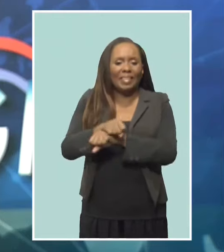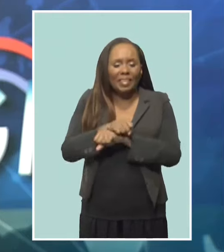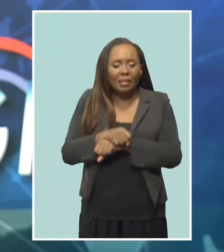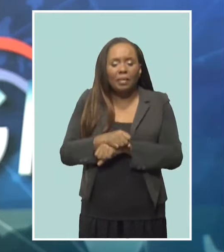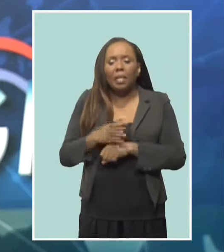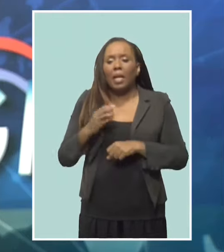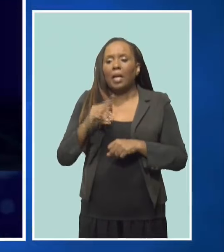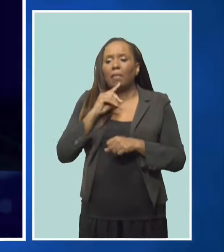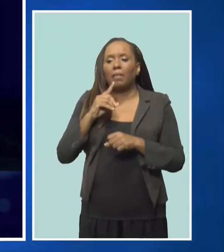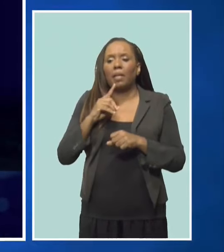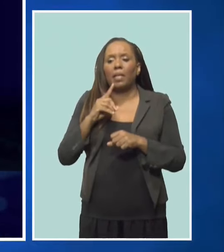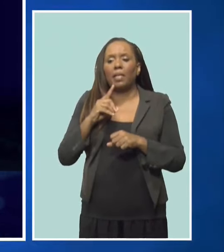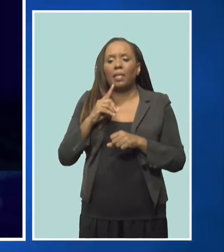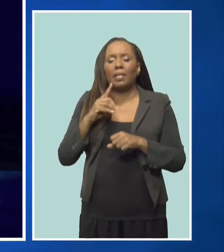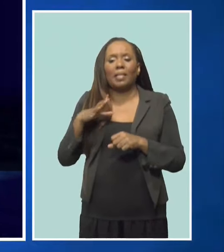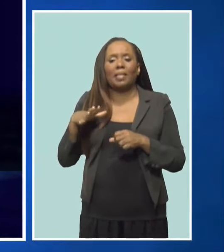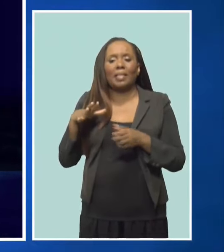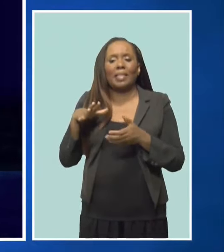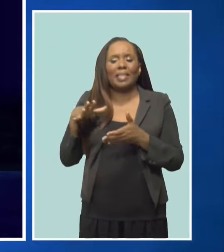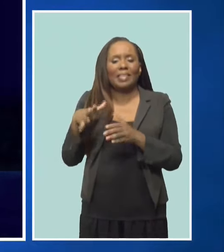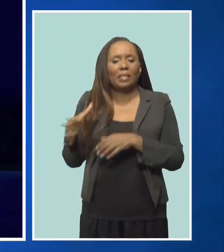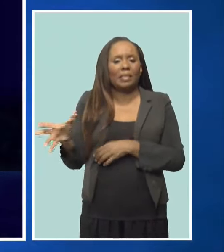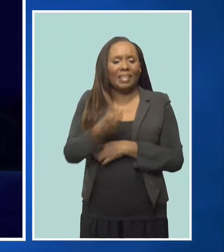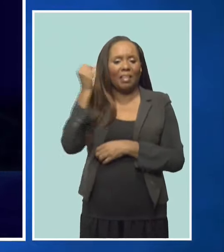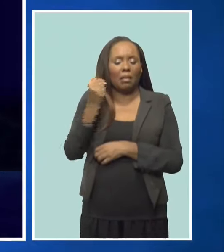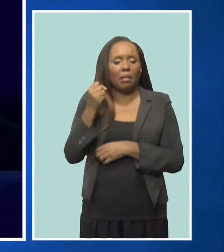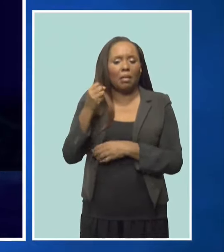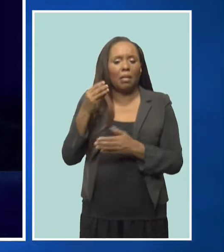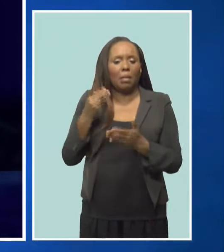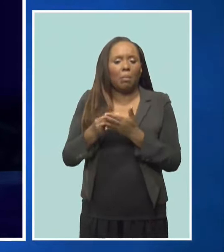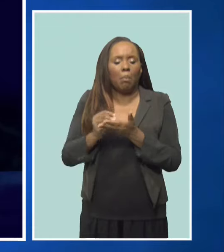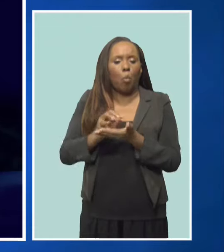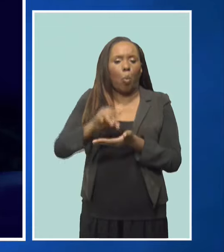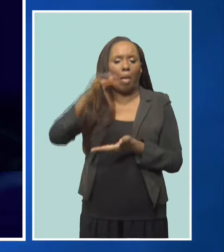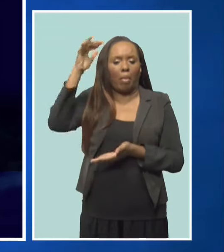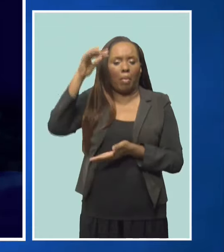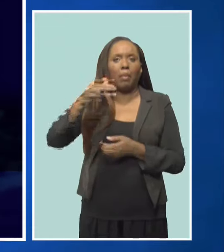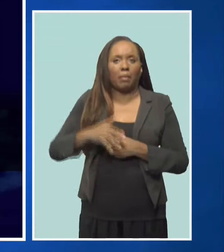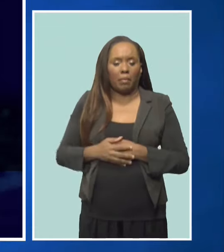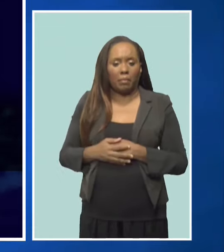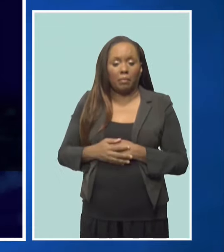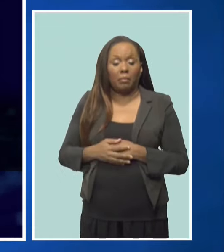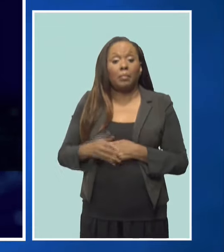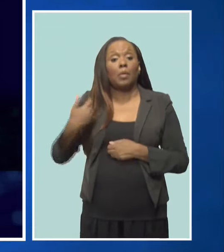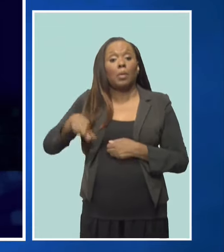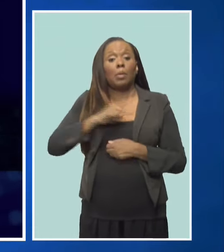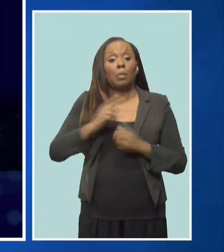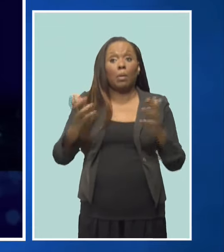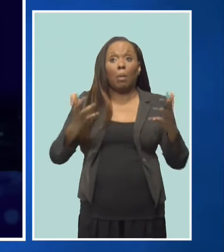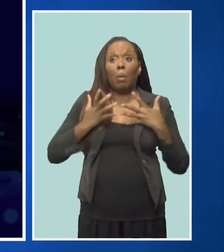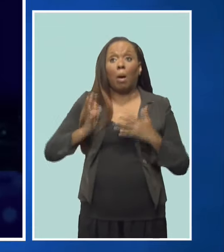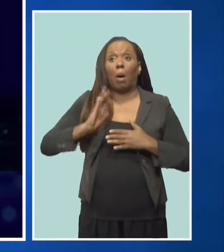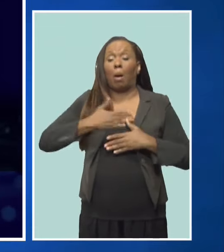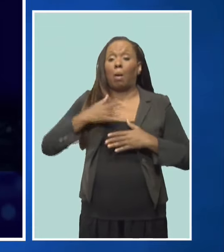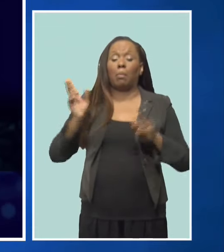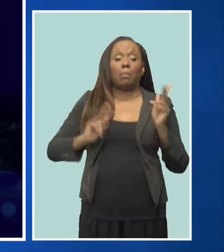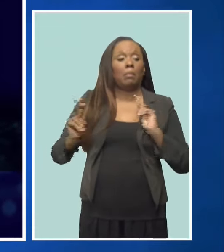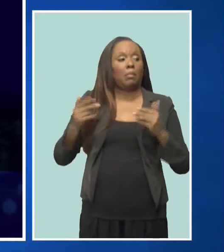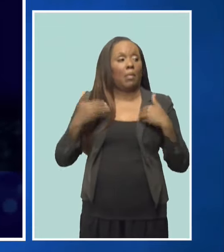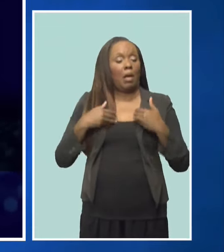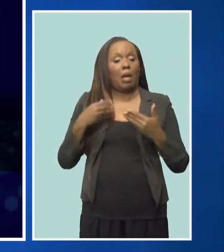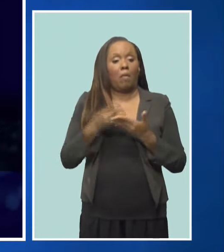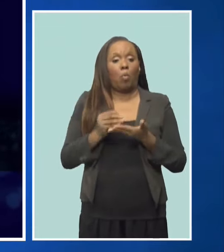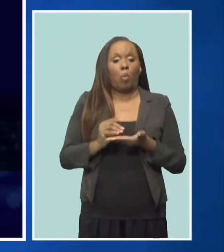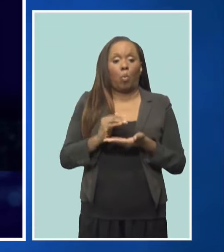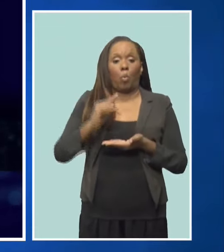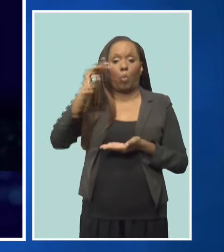extraction. Any progressive capitalism has to be about wealth creation for our people, such that they can both thrive